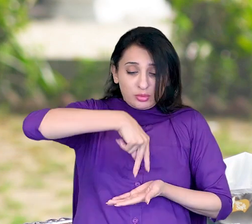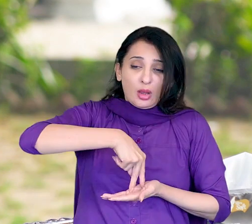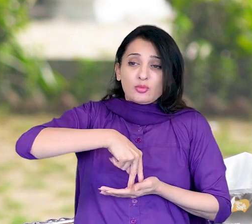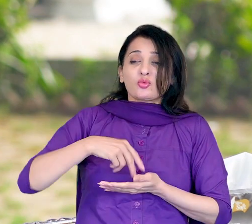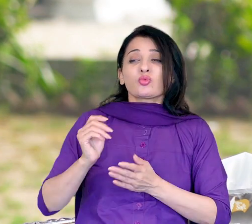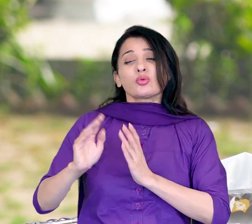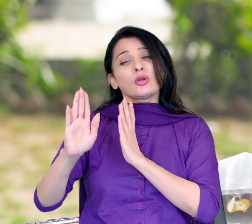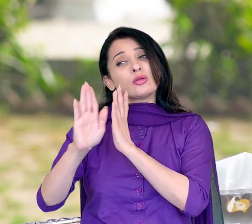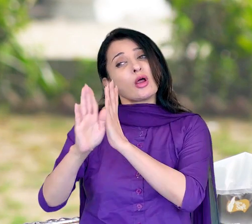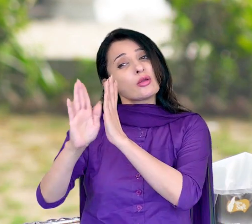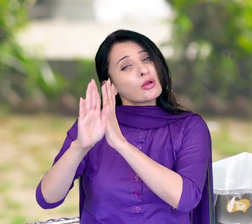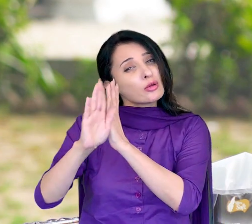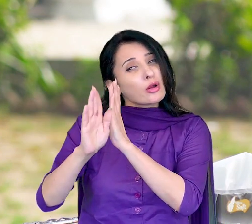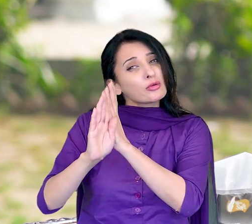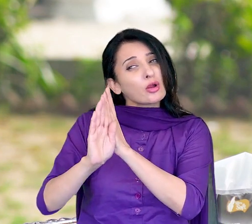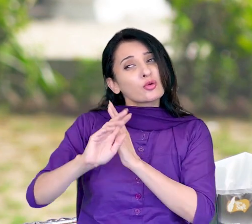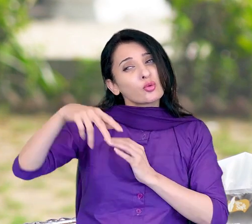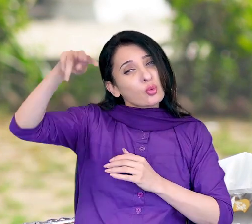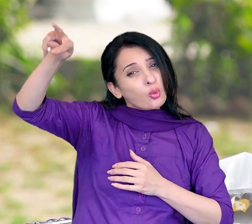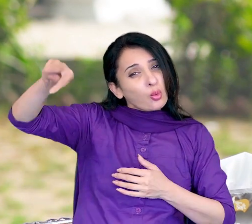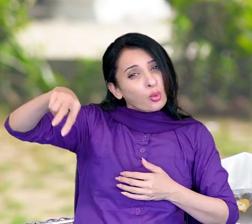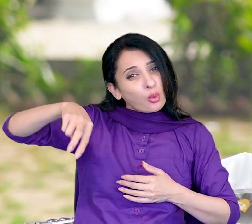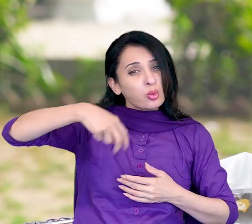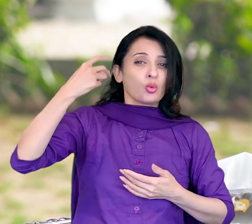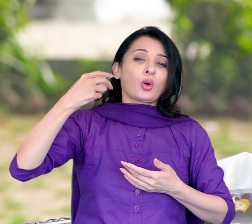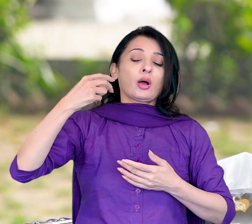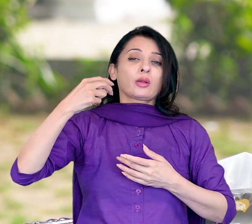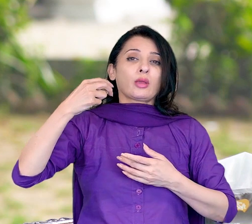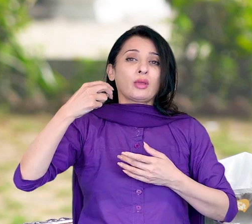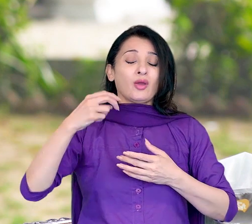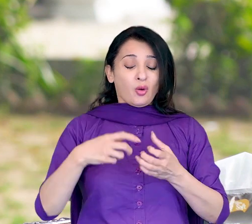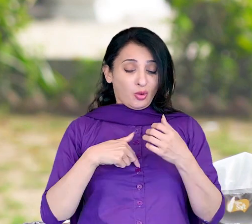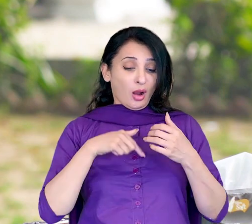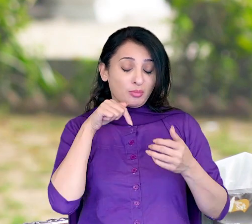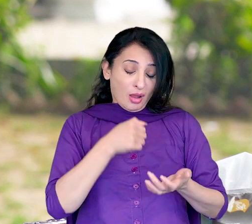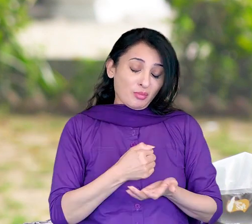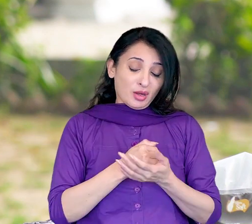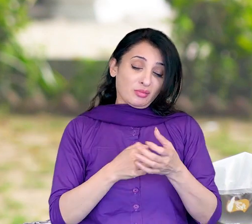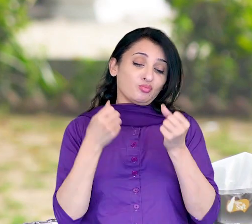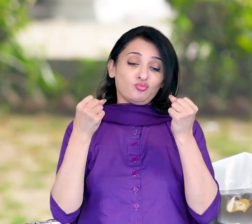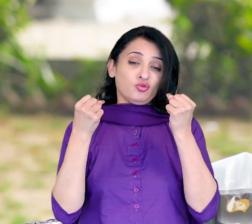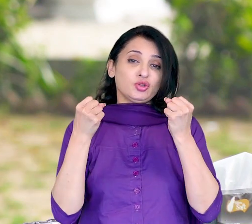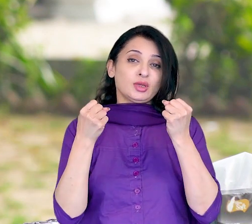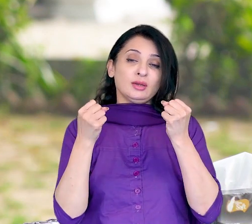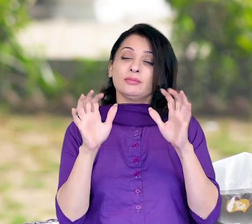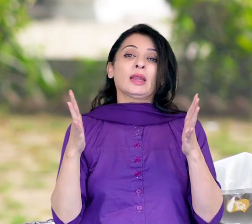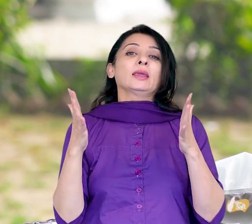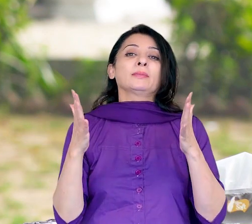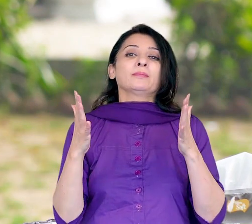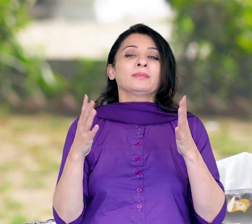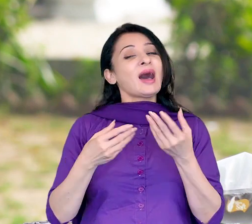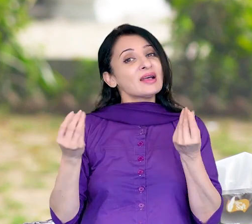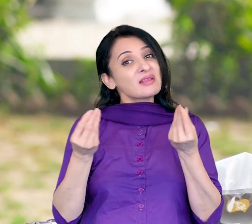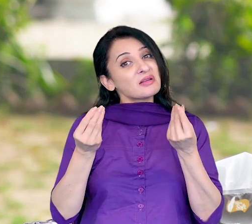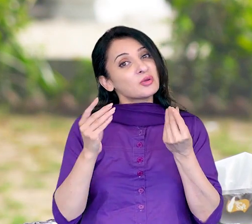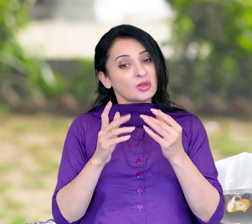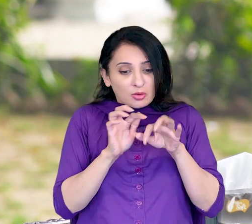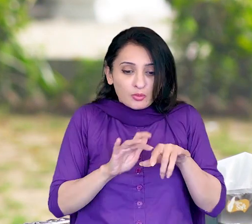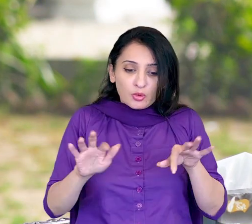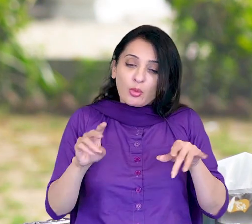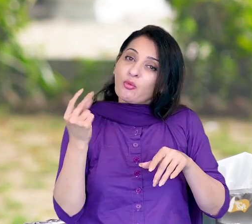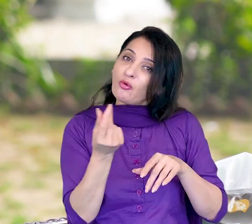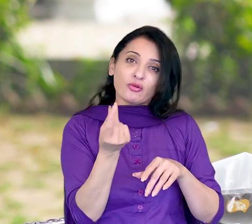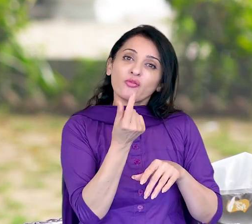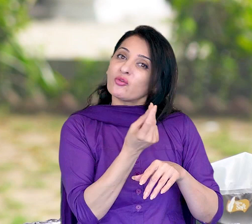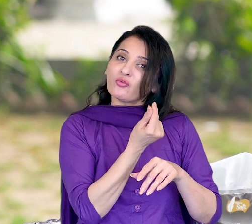process. I can tell you, I've managed one of the biggest projects that happens on the earth,